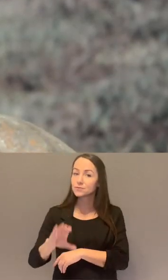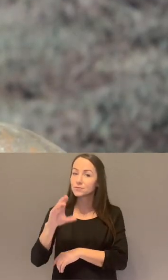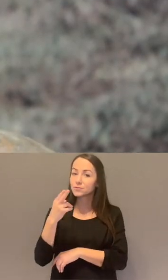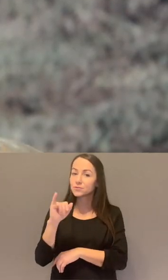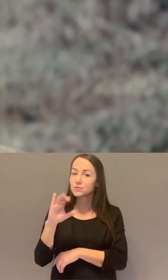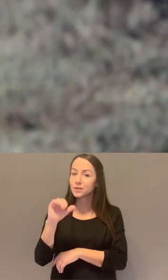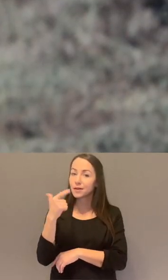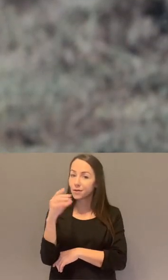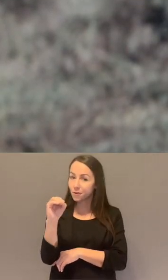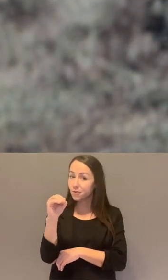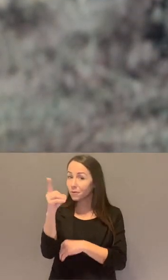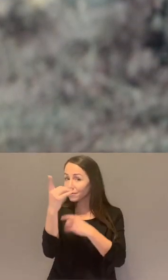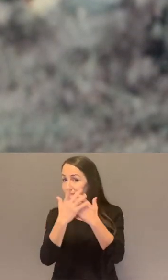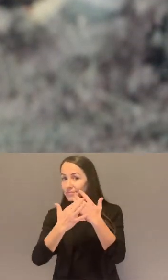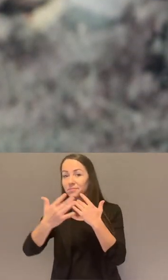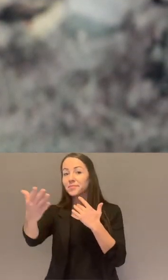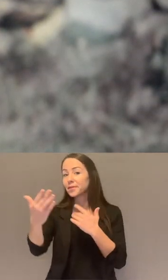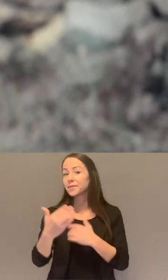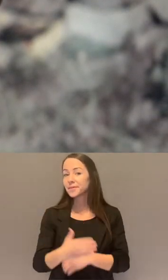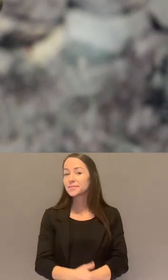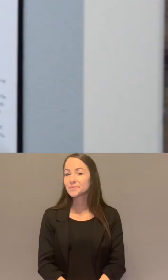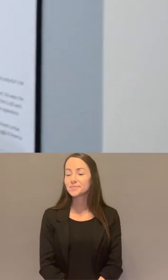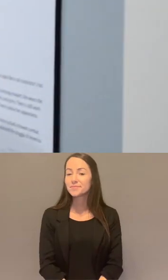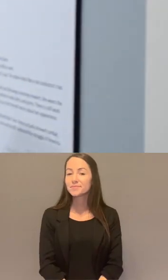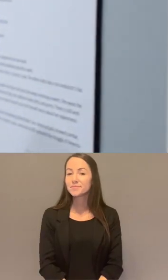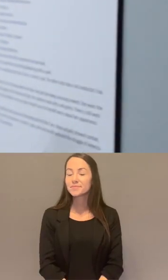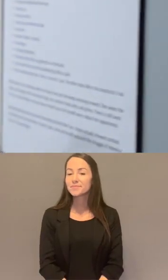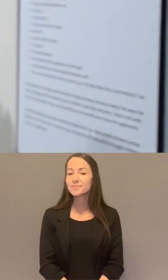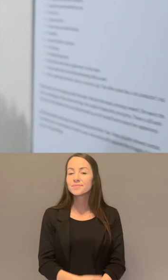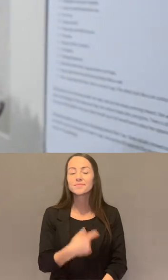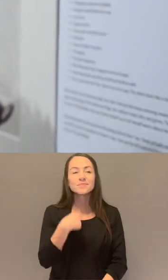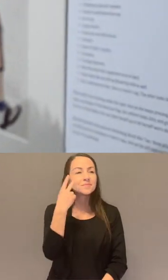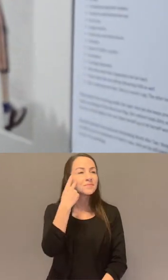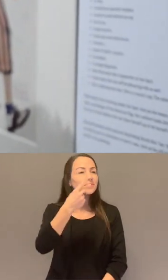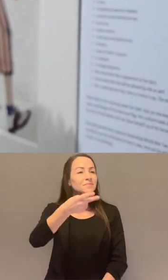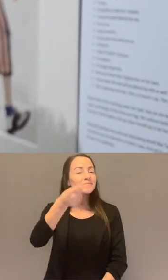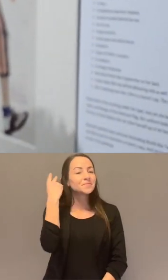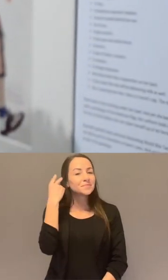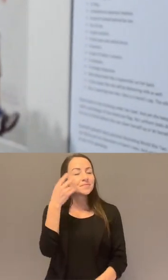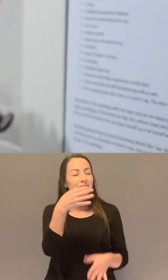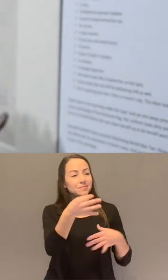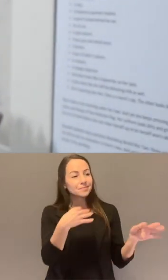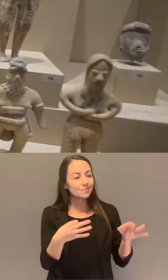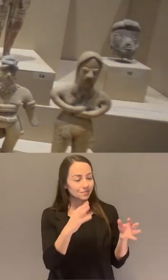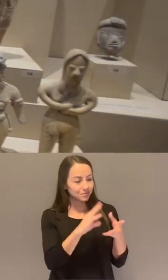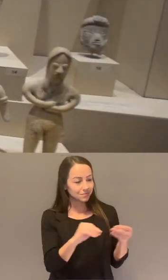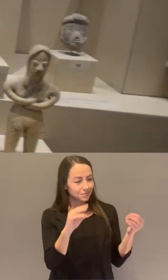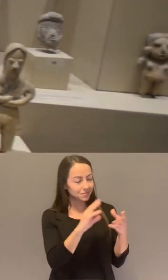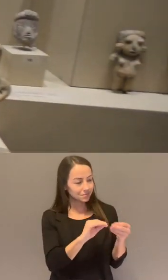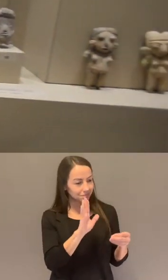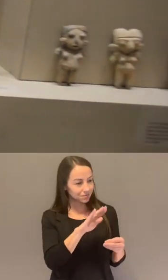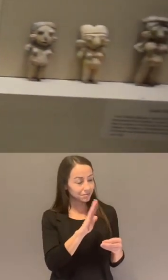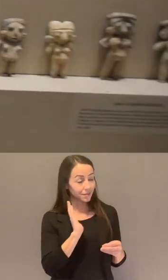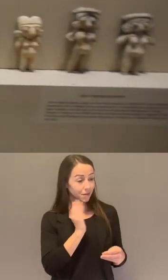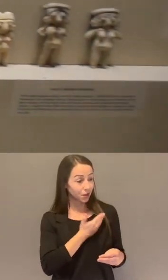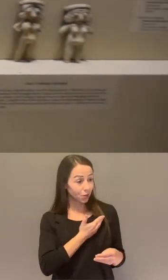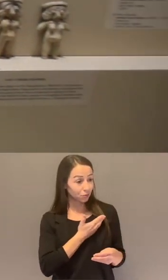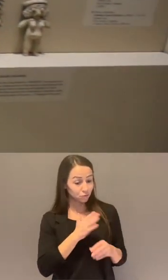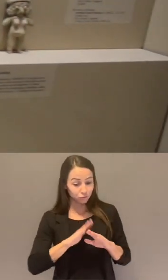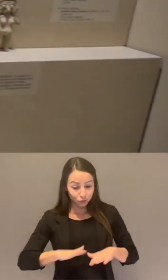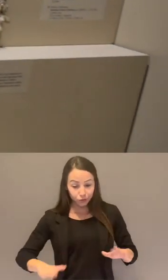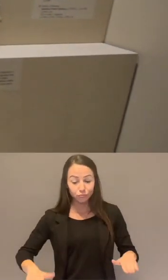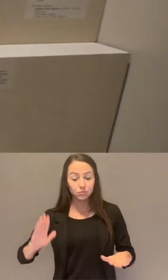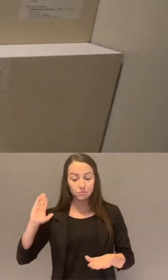as Chicago and beyond. And I remember telling him, I said, my children